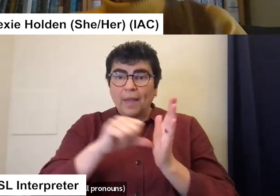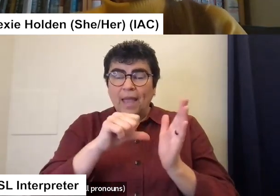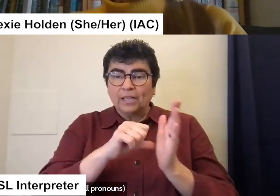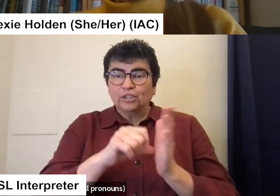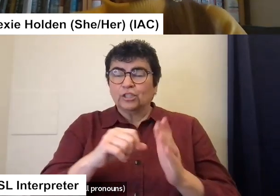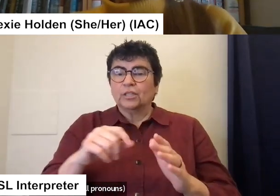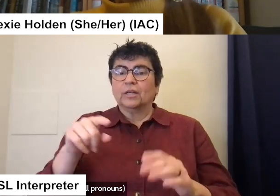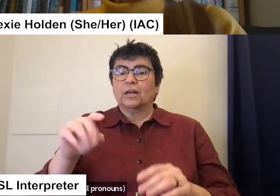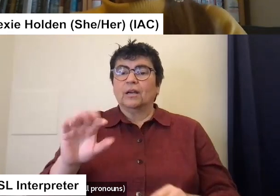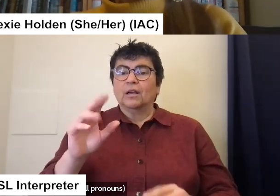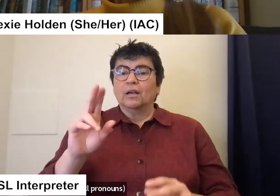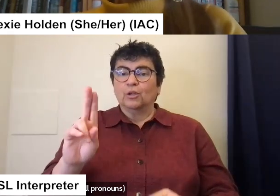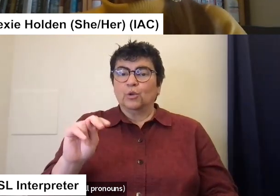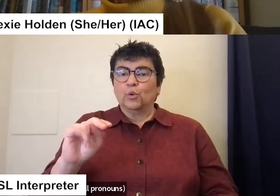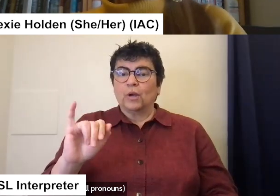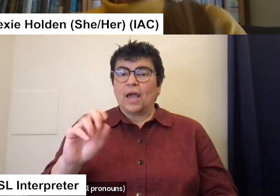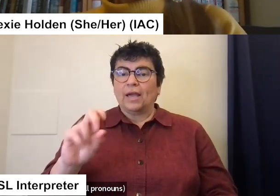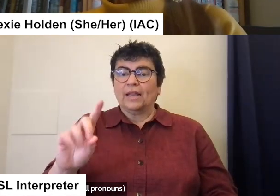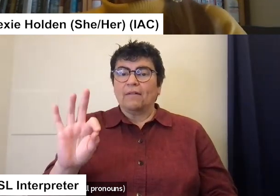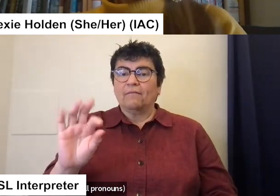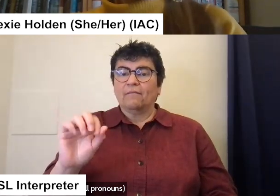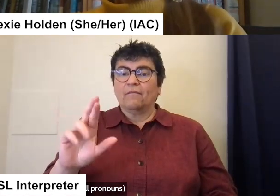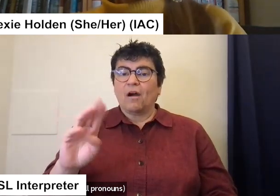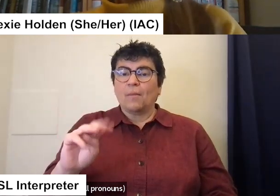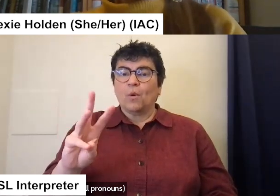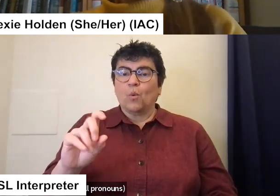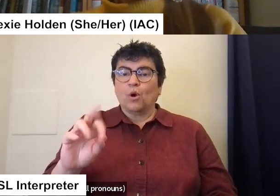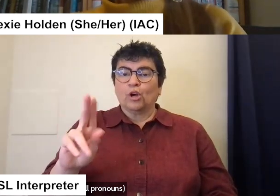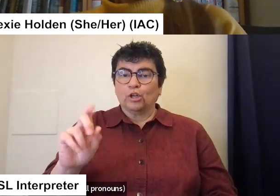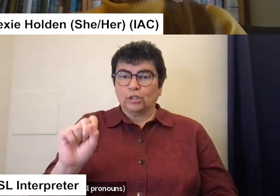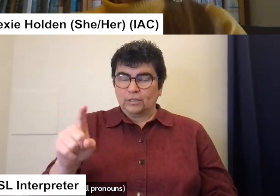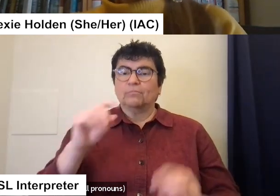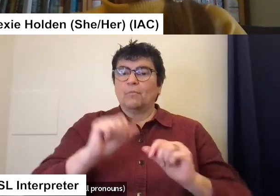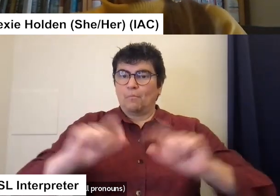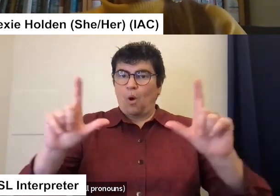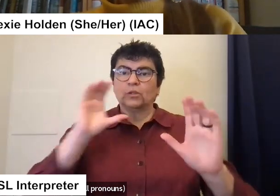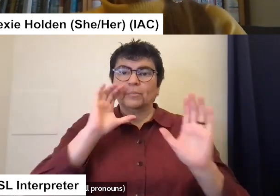Every day they post pictures of people who are